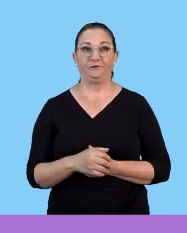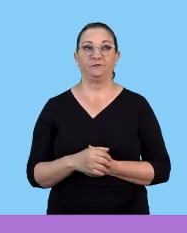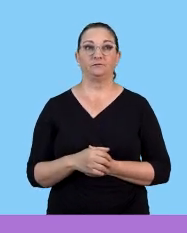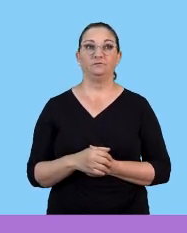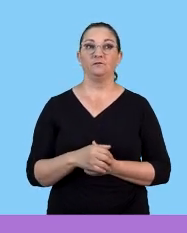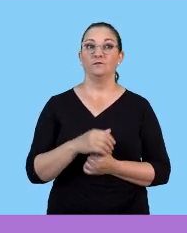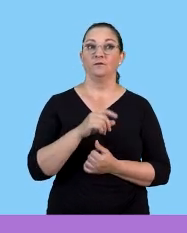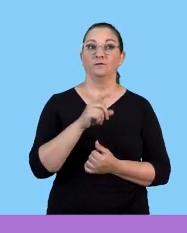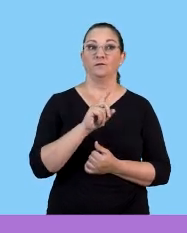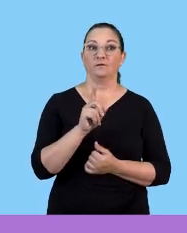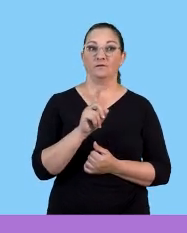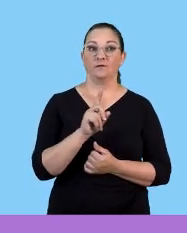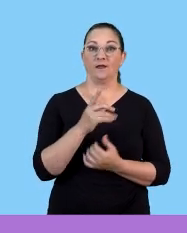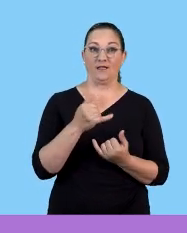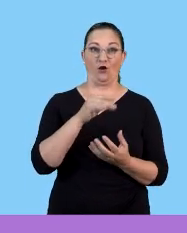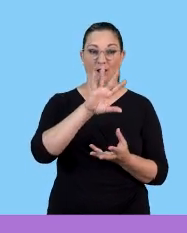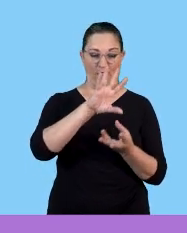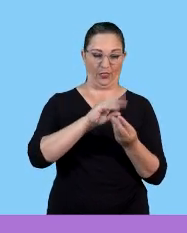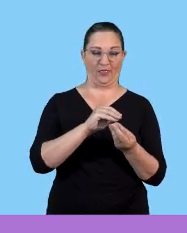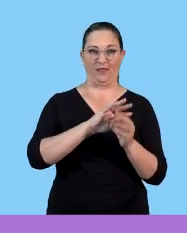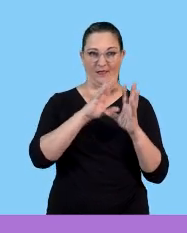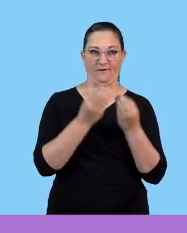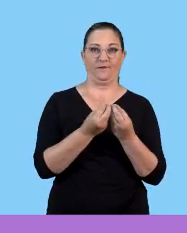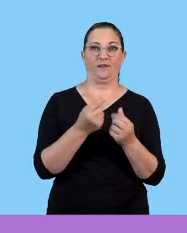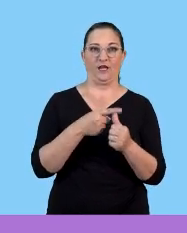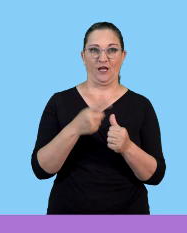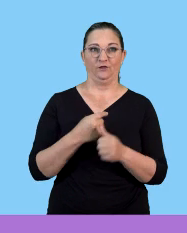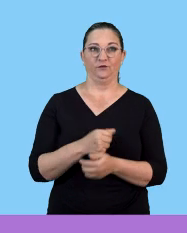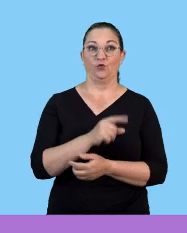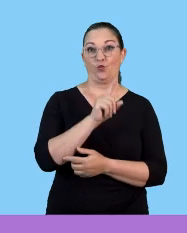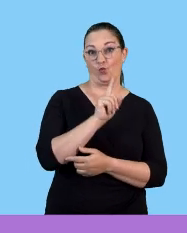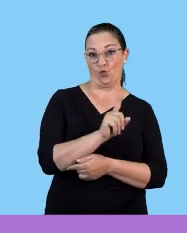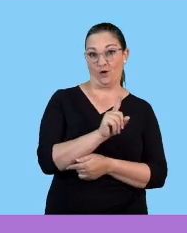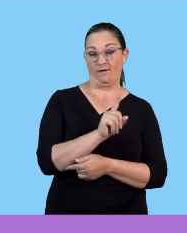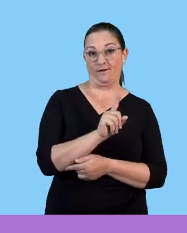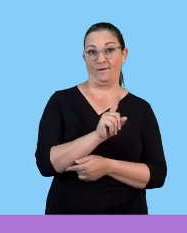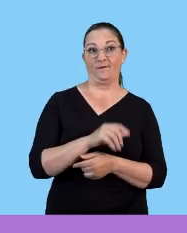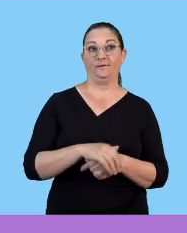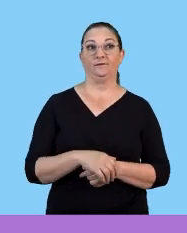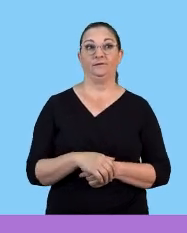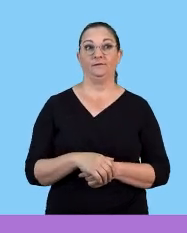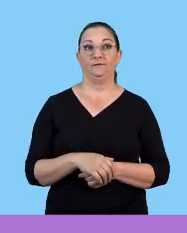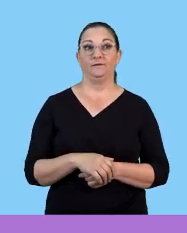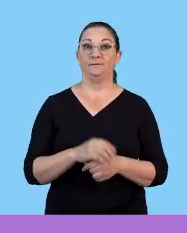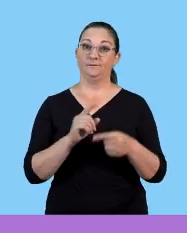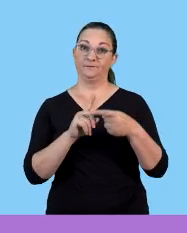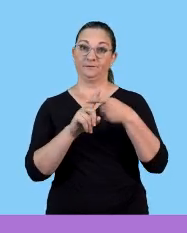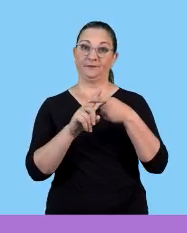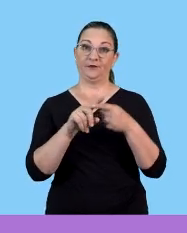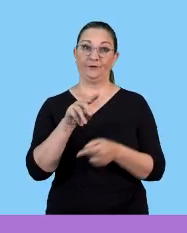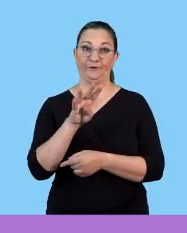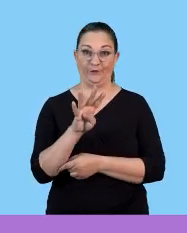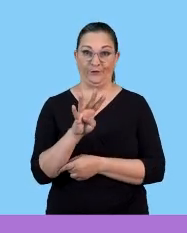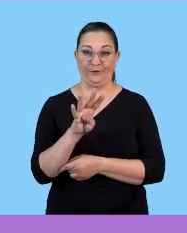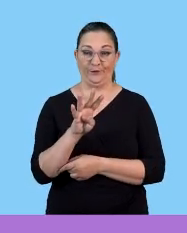there's, okay, let's get rid of those so we can recount them. All right, one of those, check,